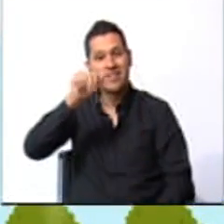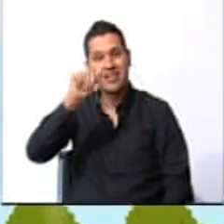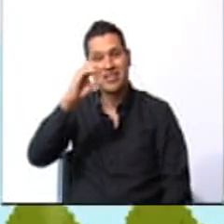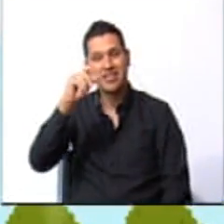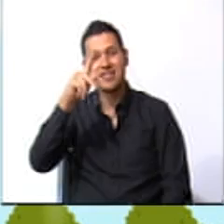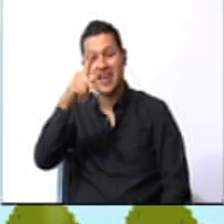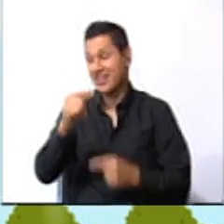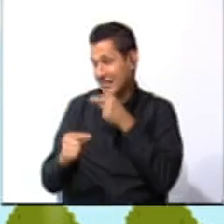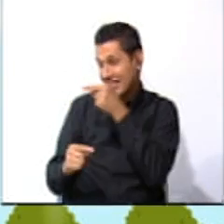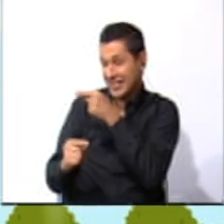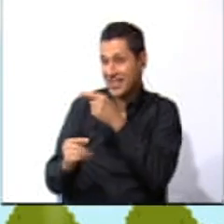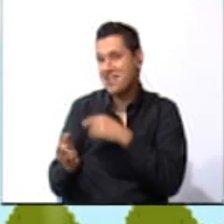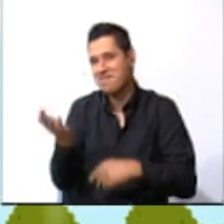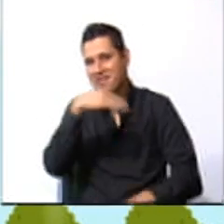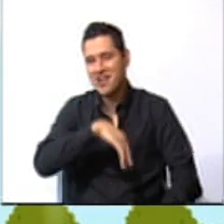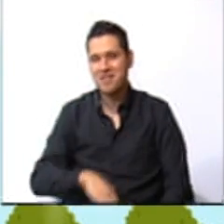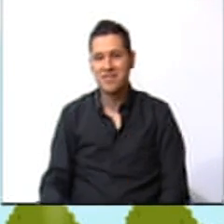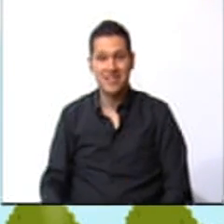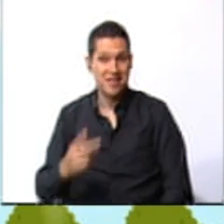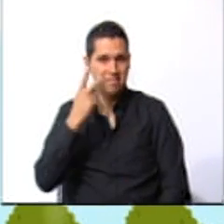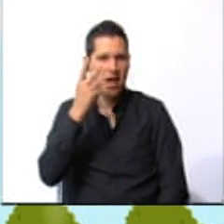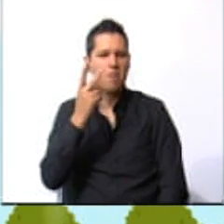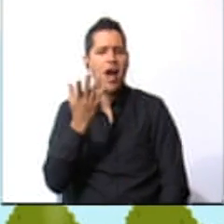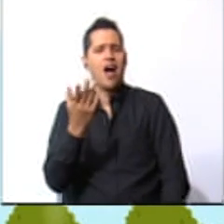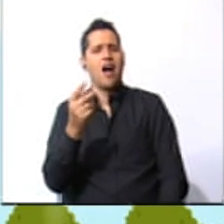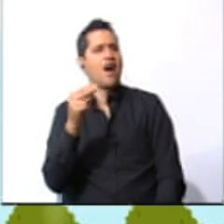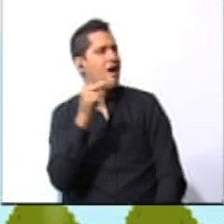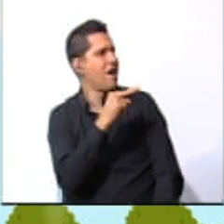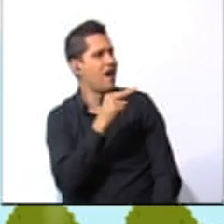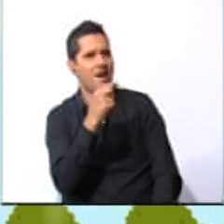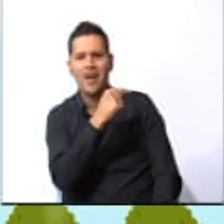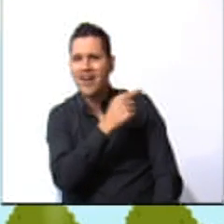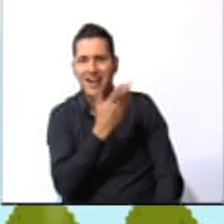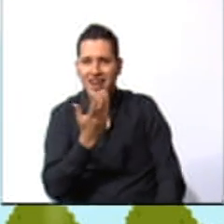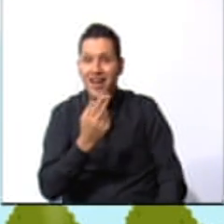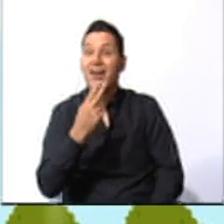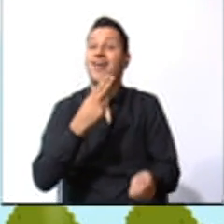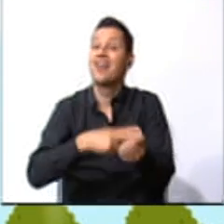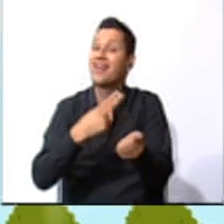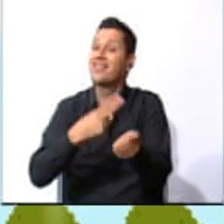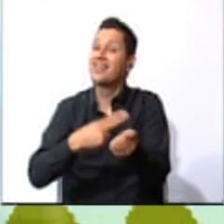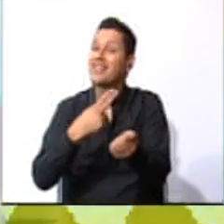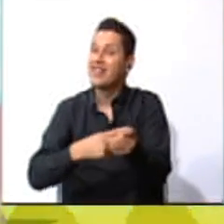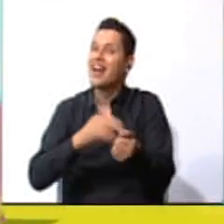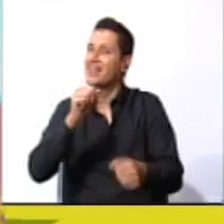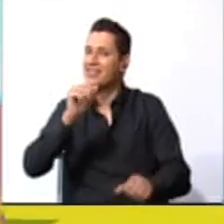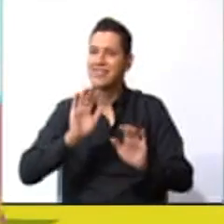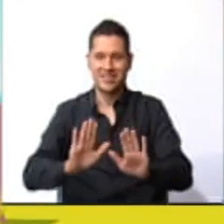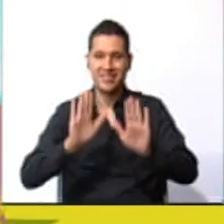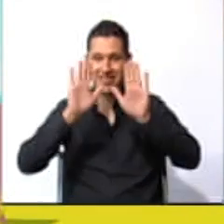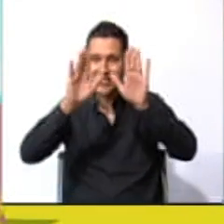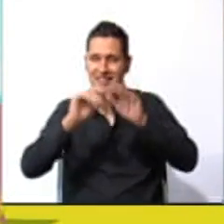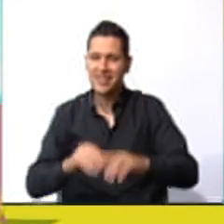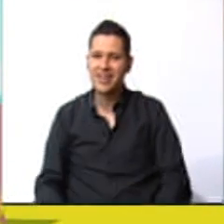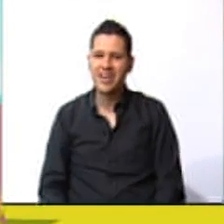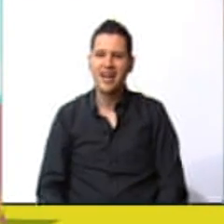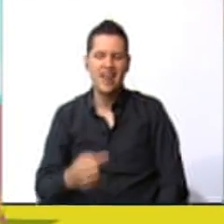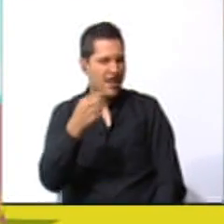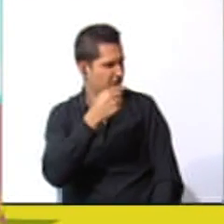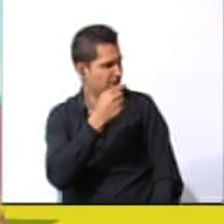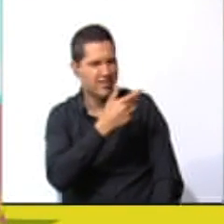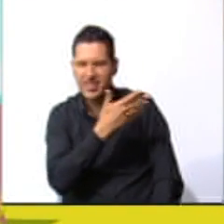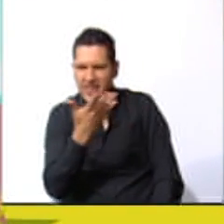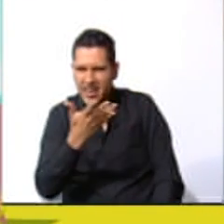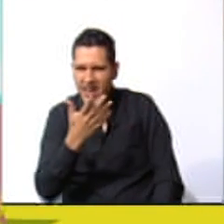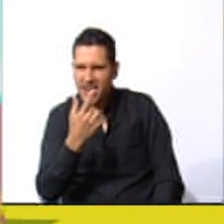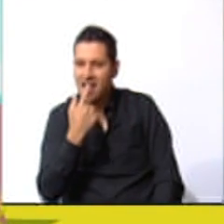Yes! Look, what's this? This is the hospital. Excellent. What's